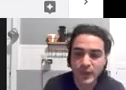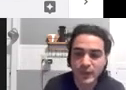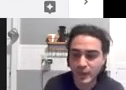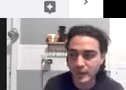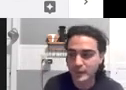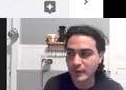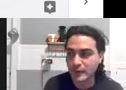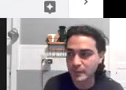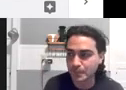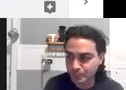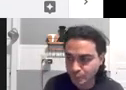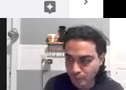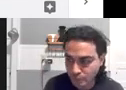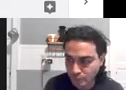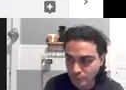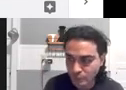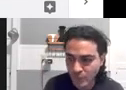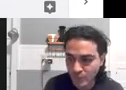interesting to look at, and